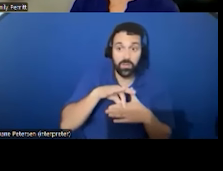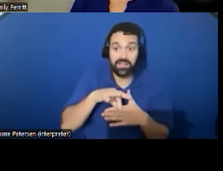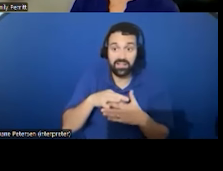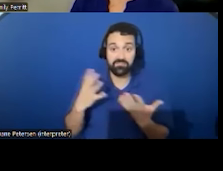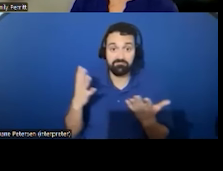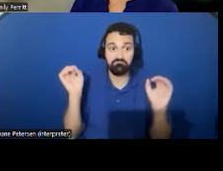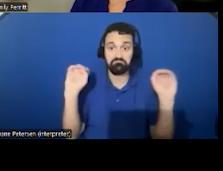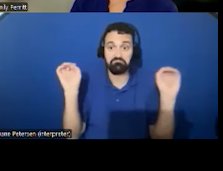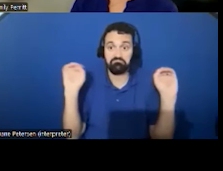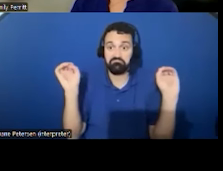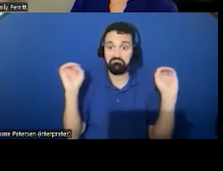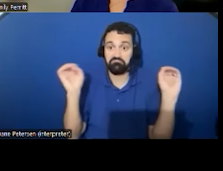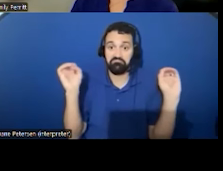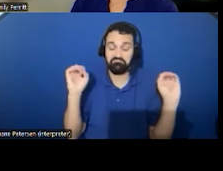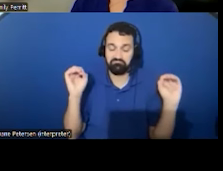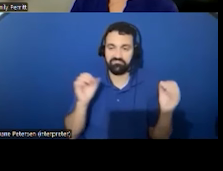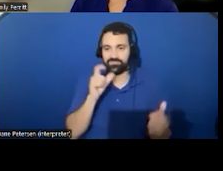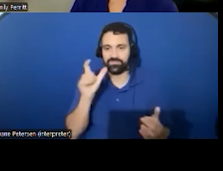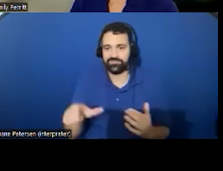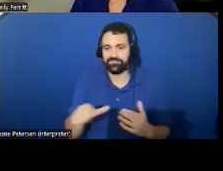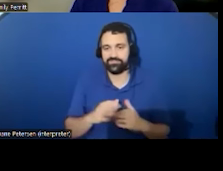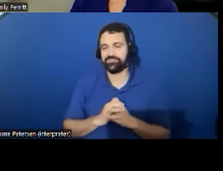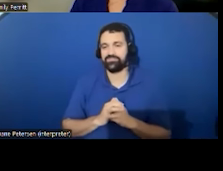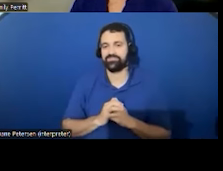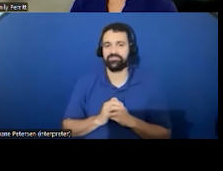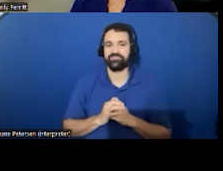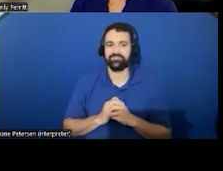particular application.